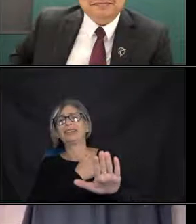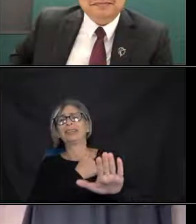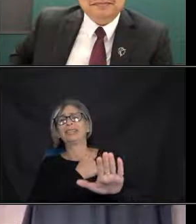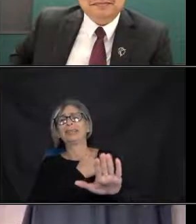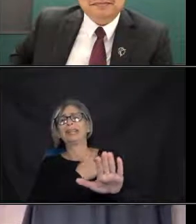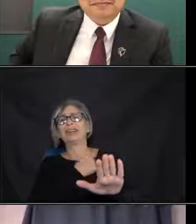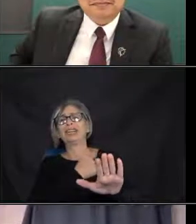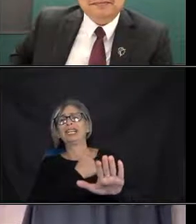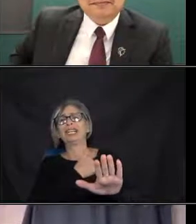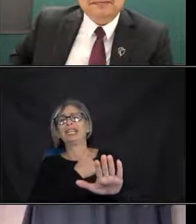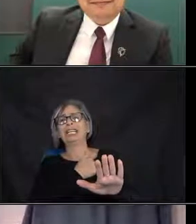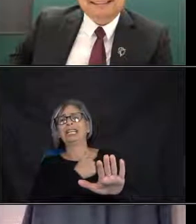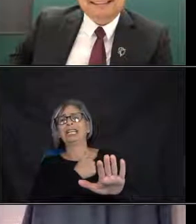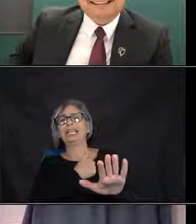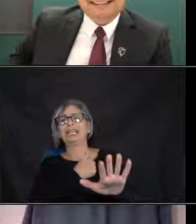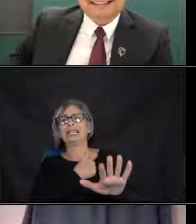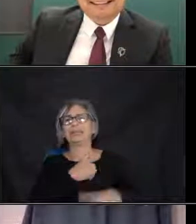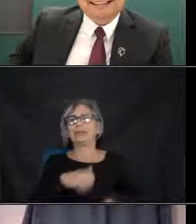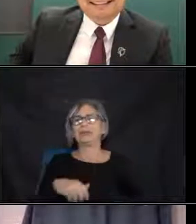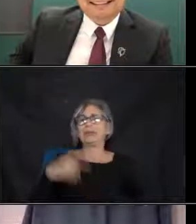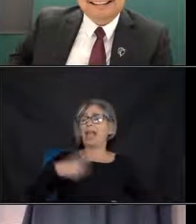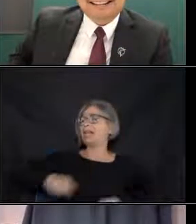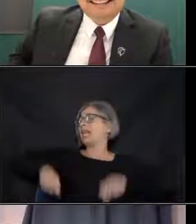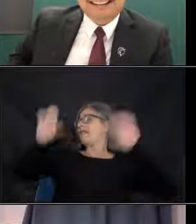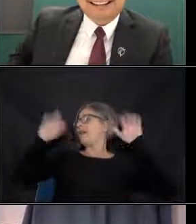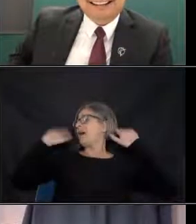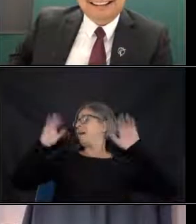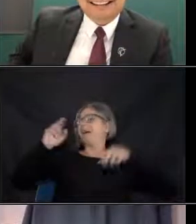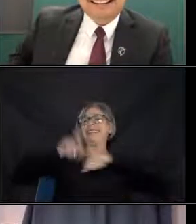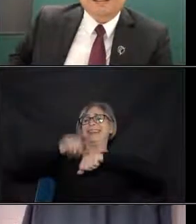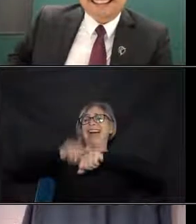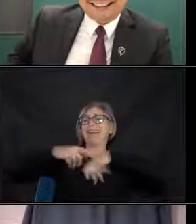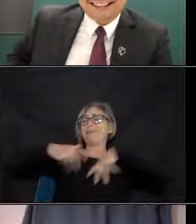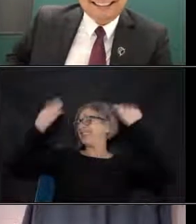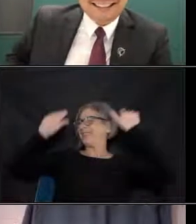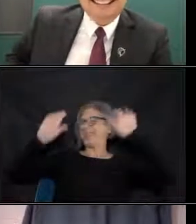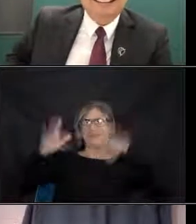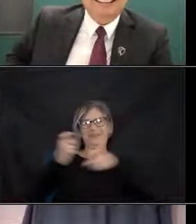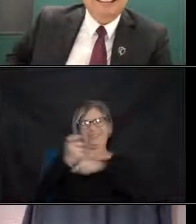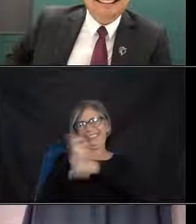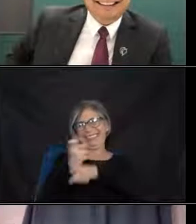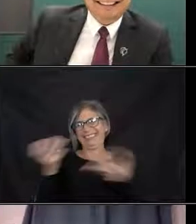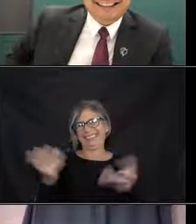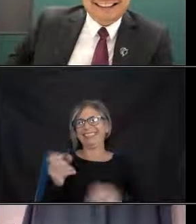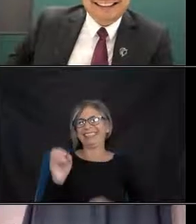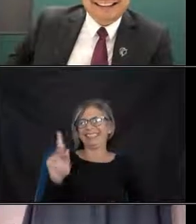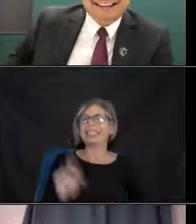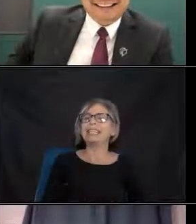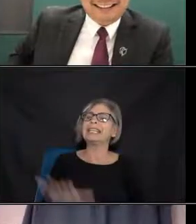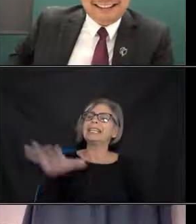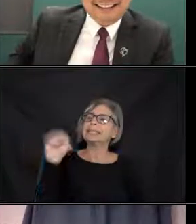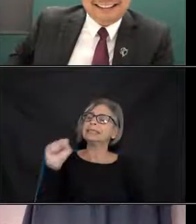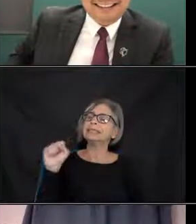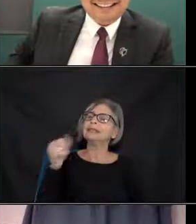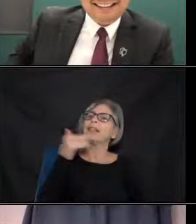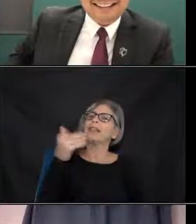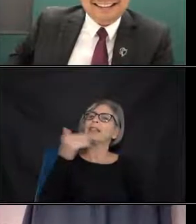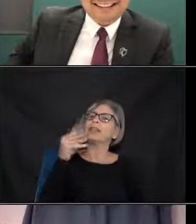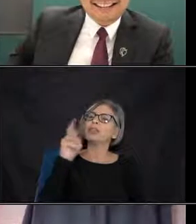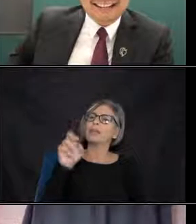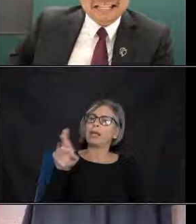And I defer and basically gave up my entire time slot, huh? Okay. Yes. So thank you,